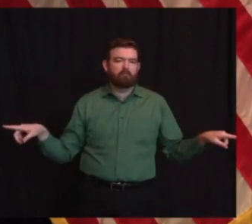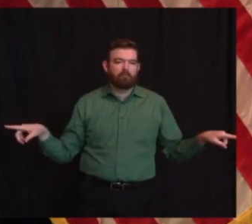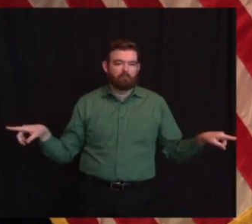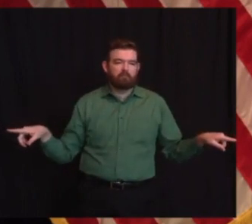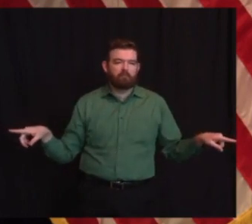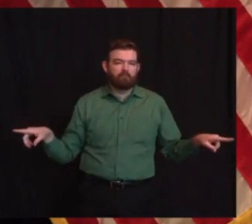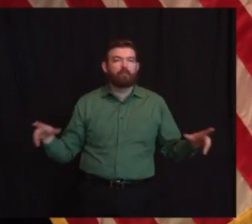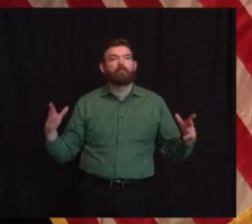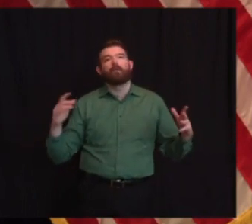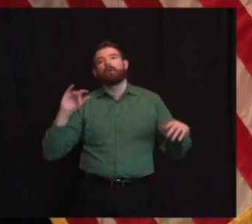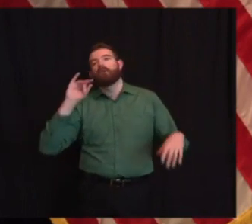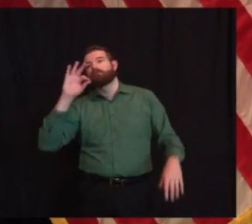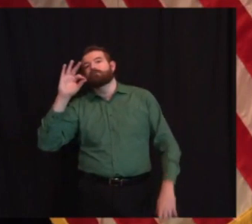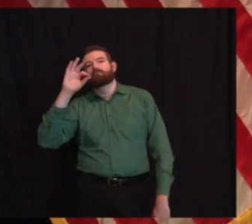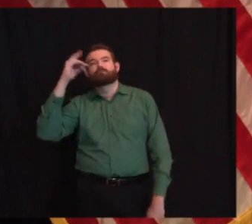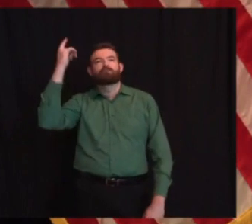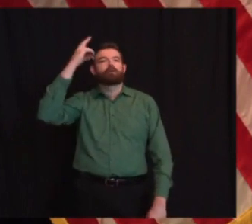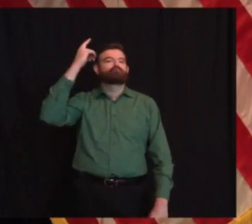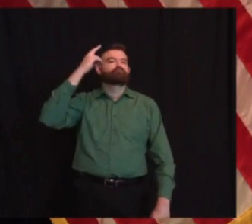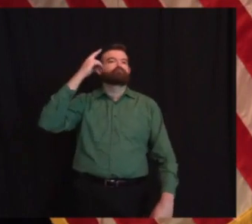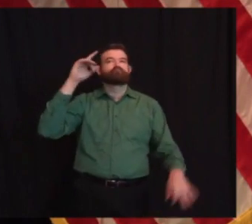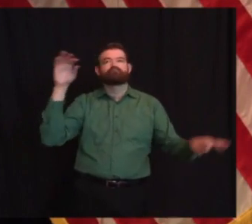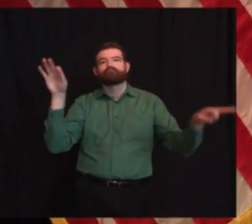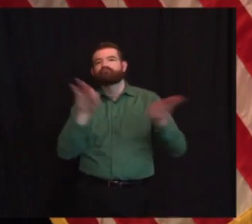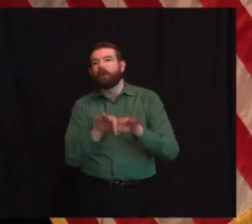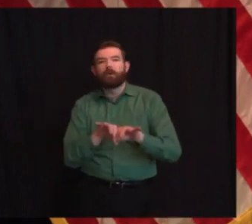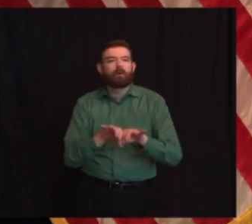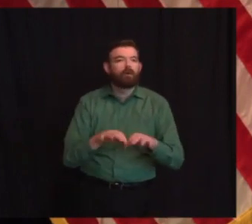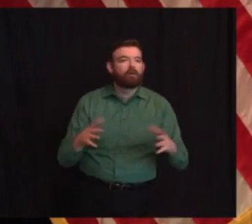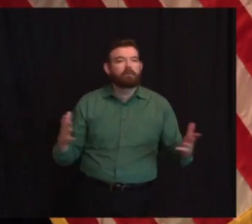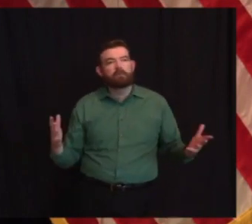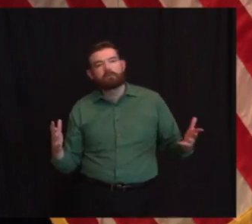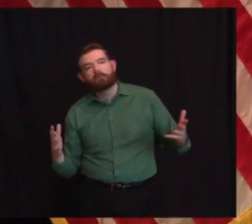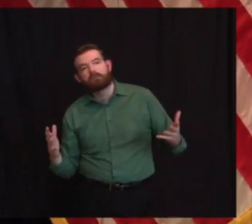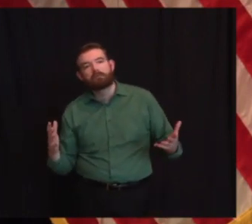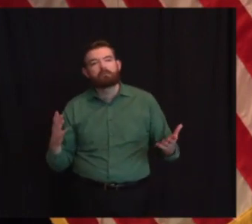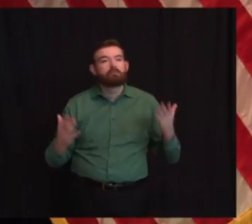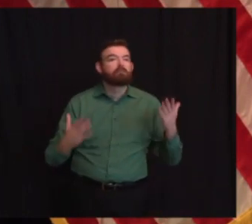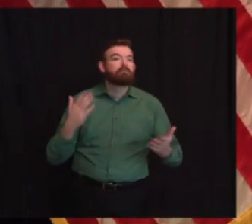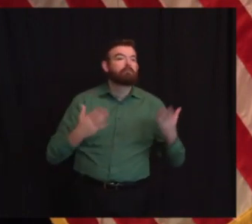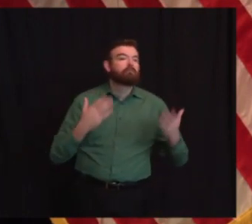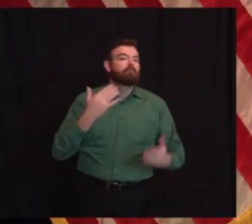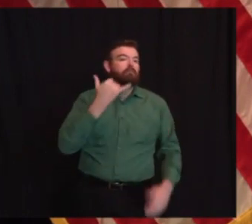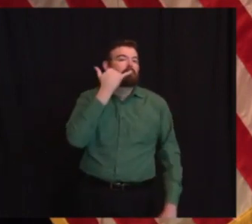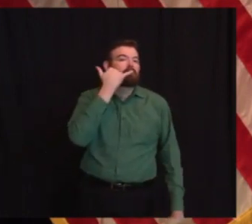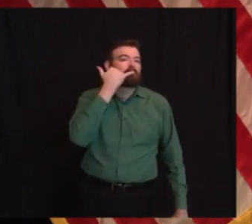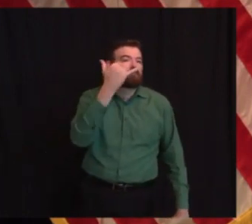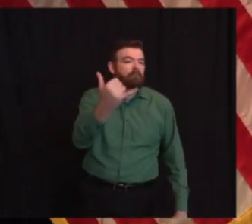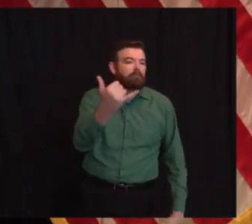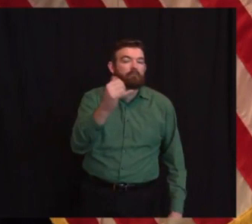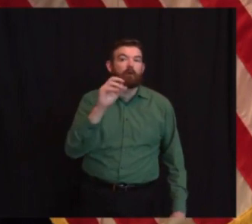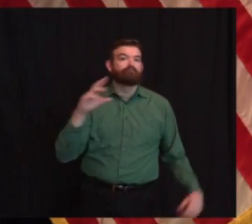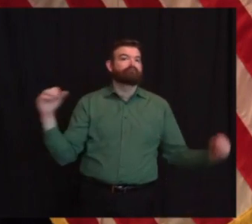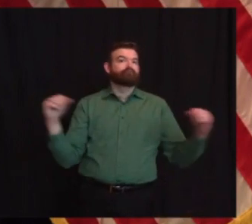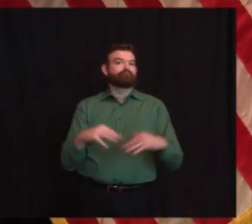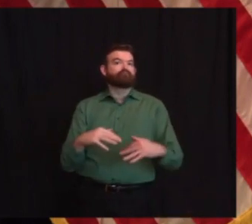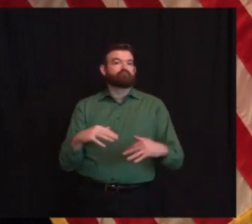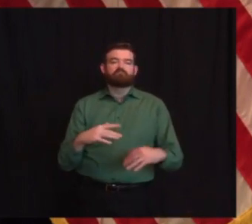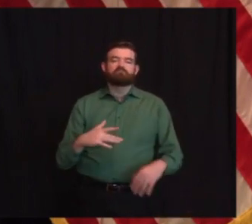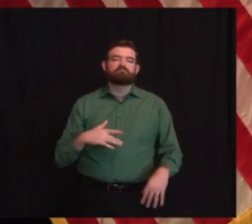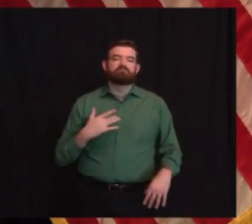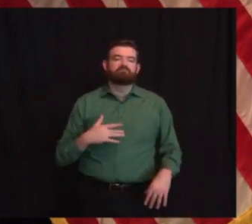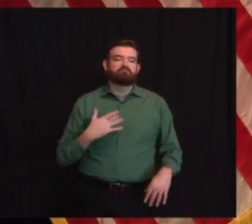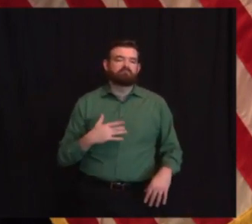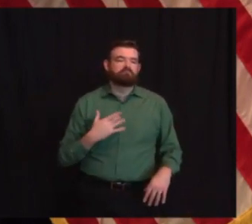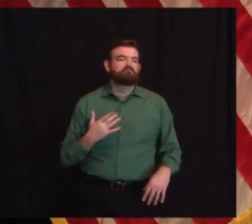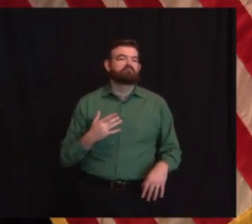Judy, Pat, and I, and our colleagues, that we've got a reason to be with you on the telephone or in person. Otherwise, if you don't hear from us, you'll